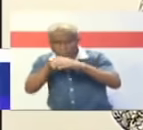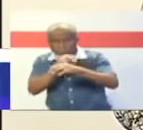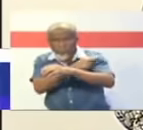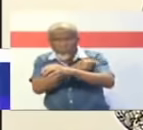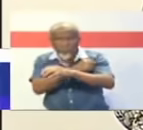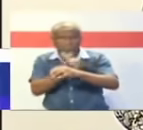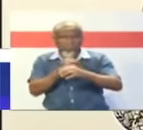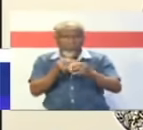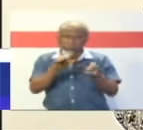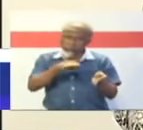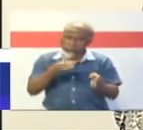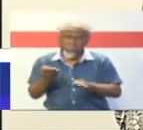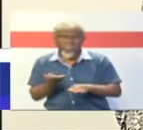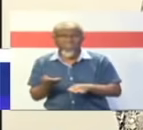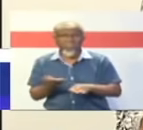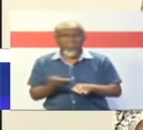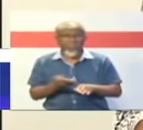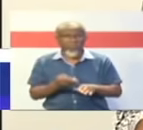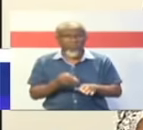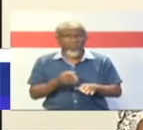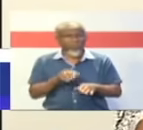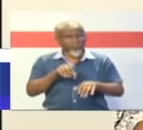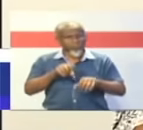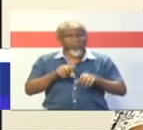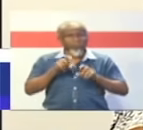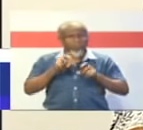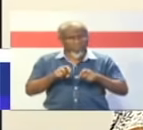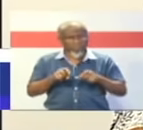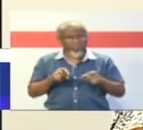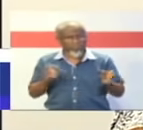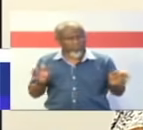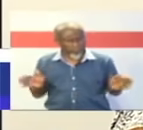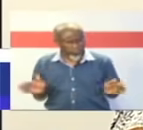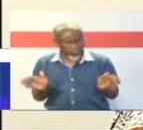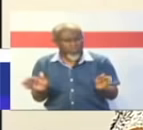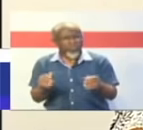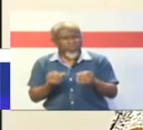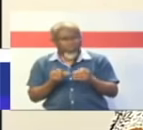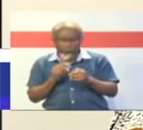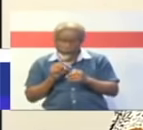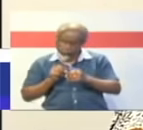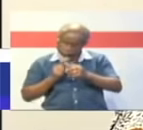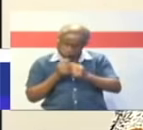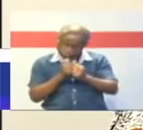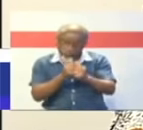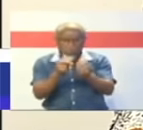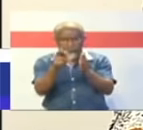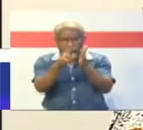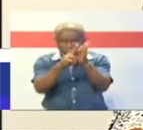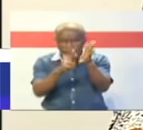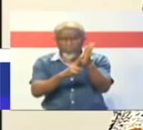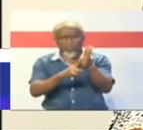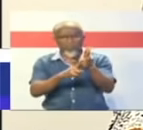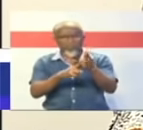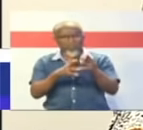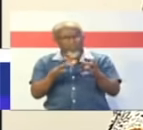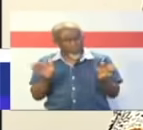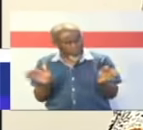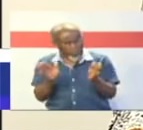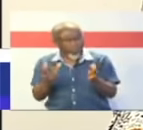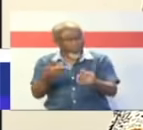of interventions that we recommend. Okay, so it's not, while the Delta variant is